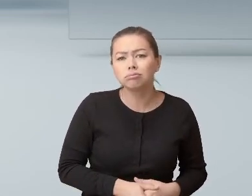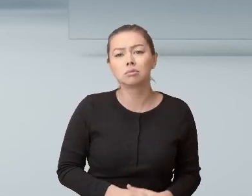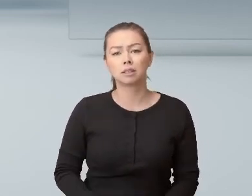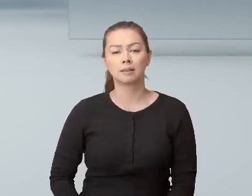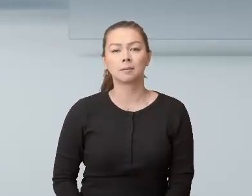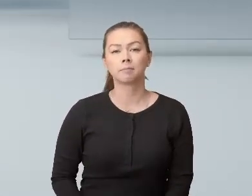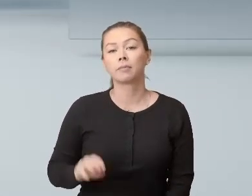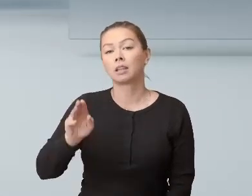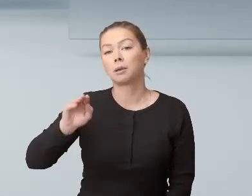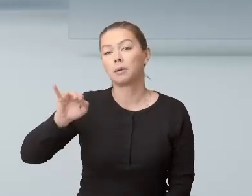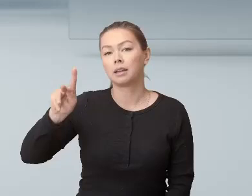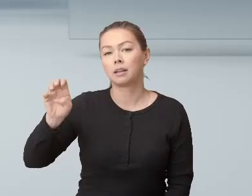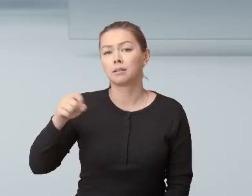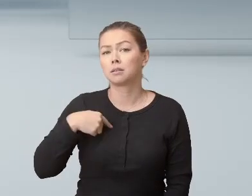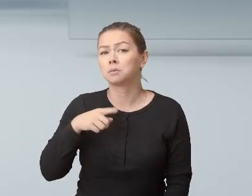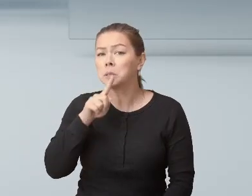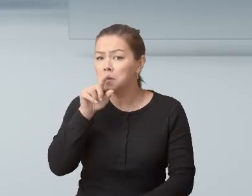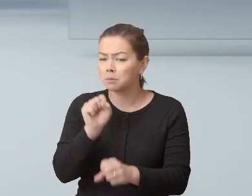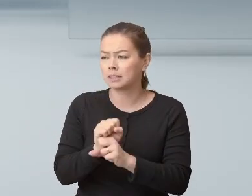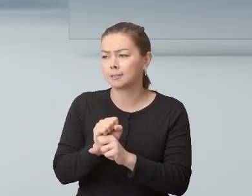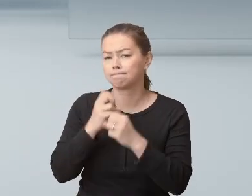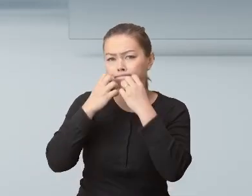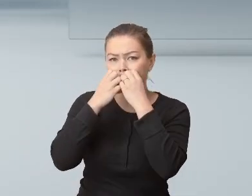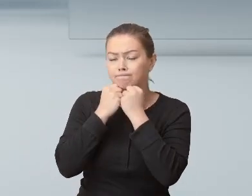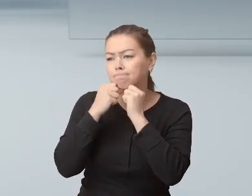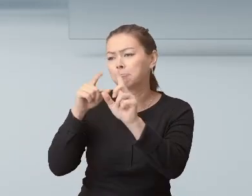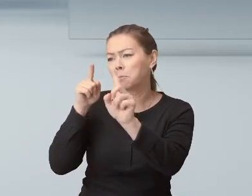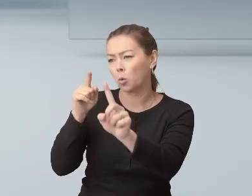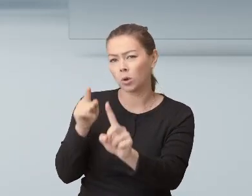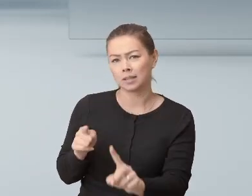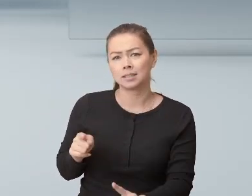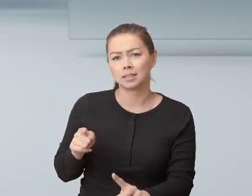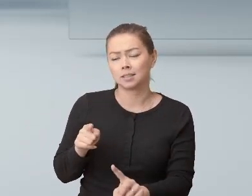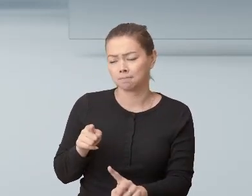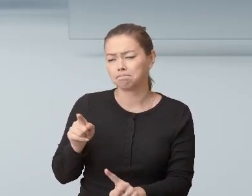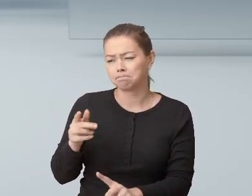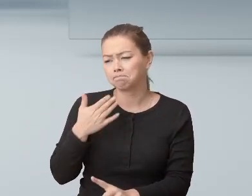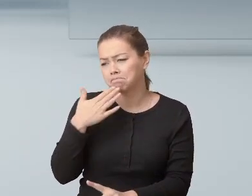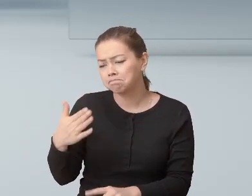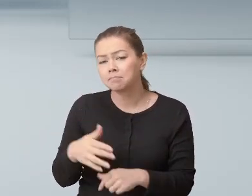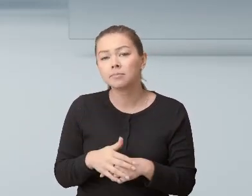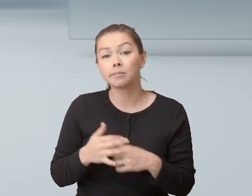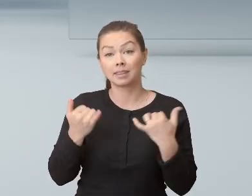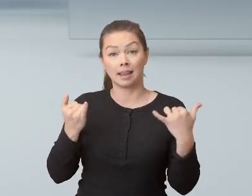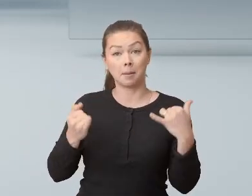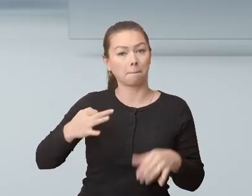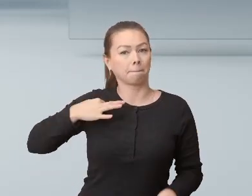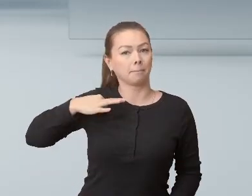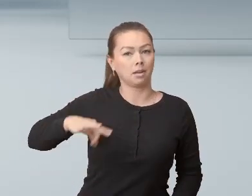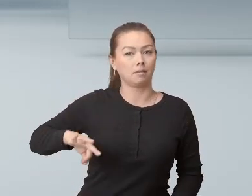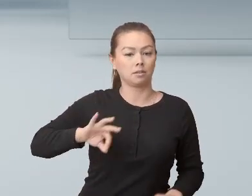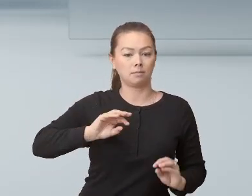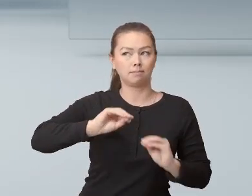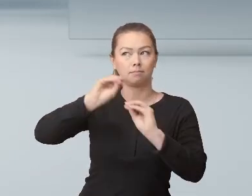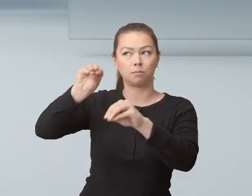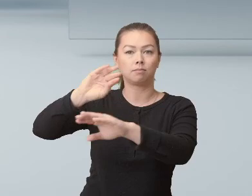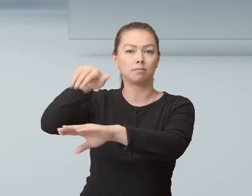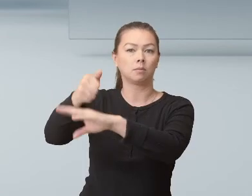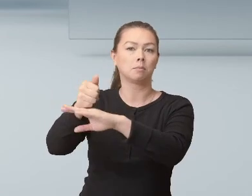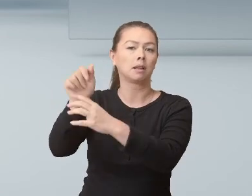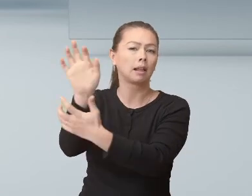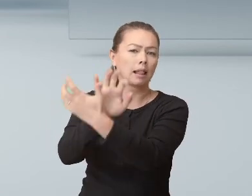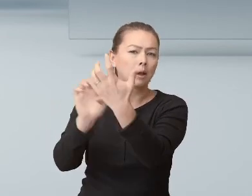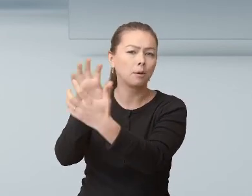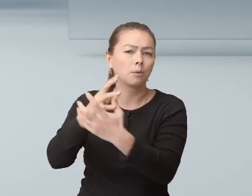about some of the benefits of moving to the cloud. And what we're talking about here is software as a service, or SaaS, you've heard,